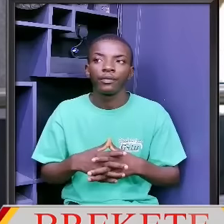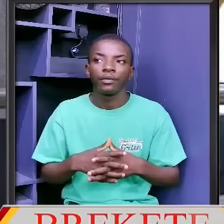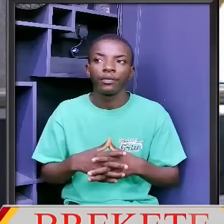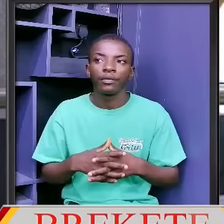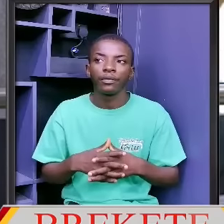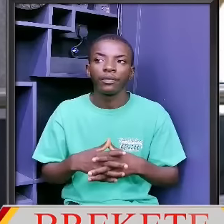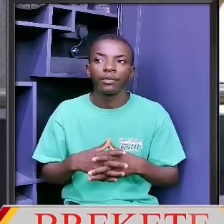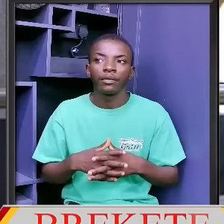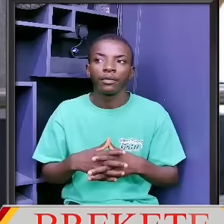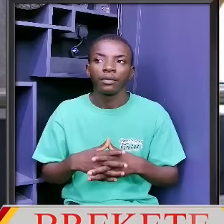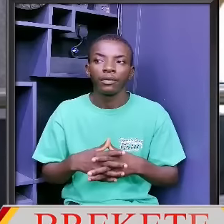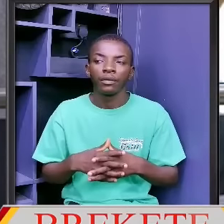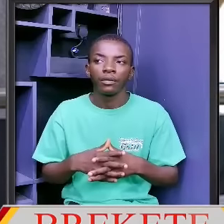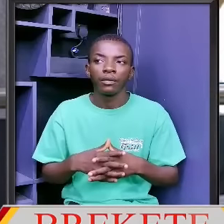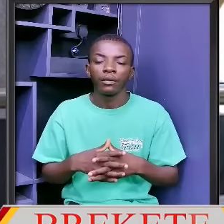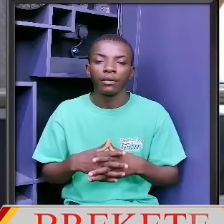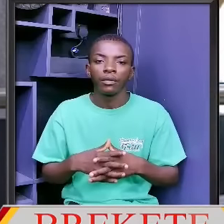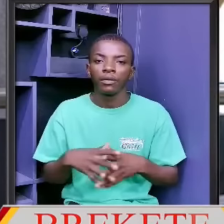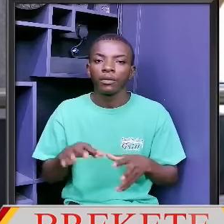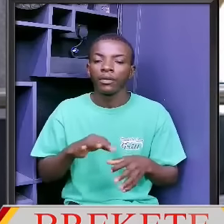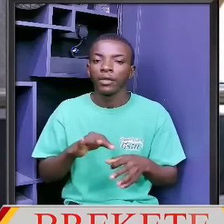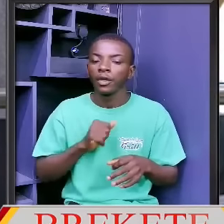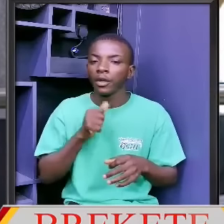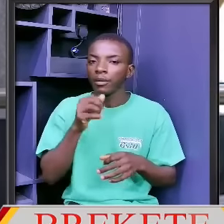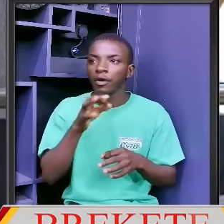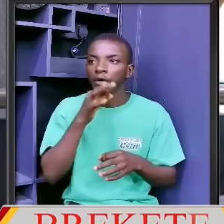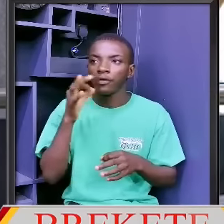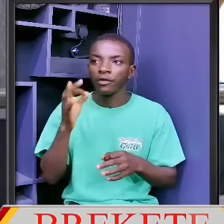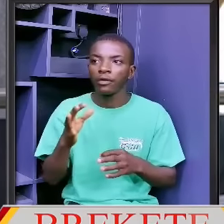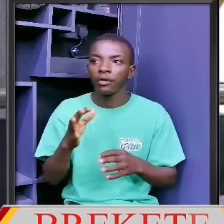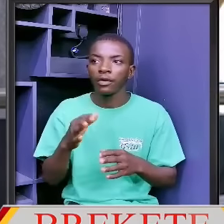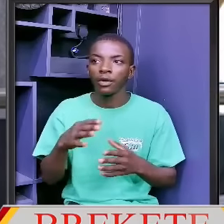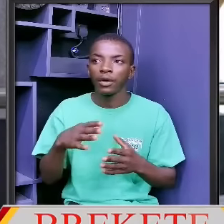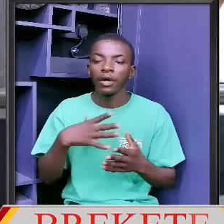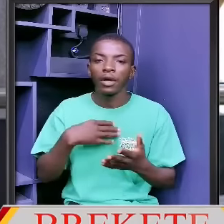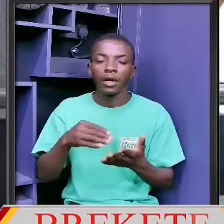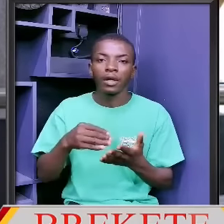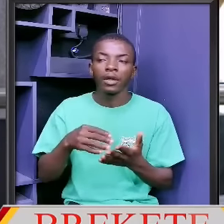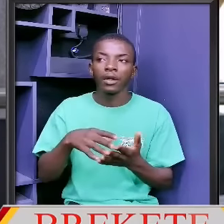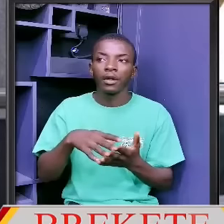I am a farmer. Take them close to your mouth, ma. I am a farmer and also a student.